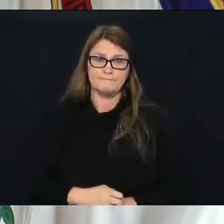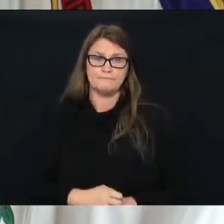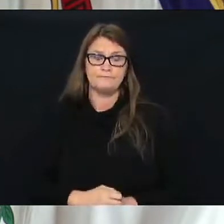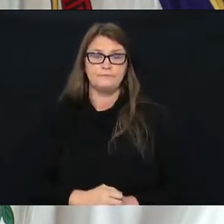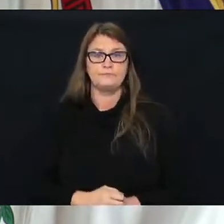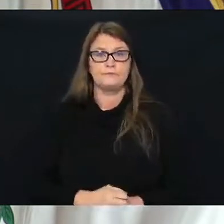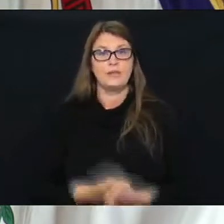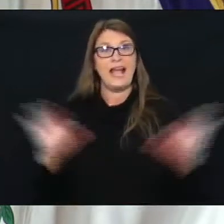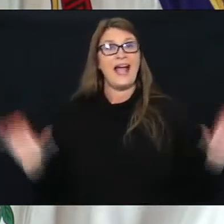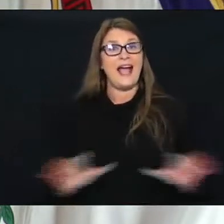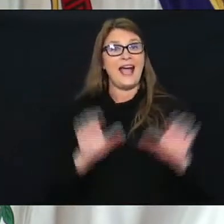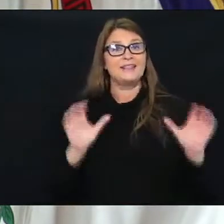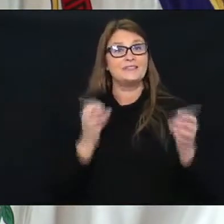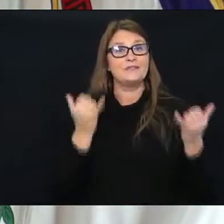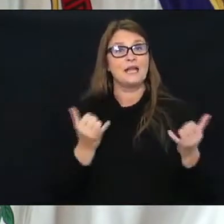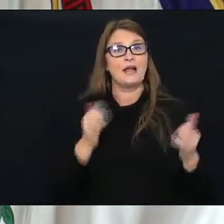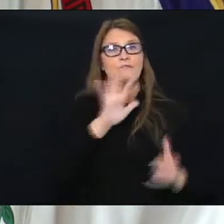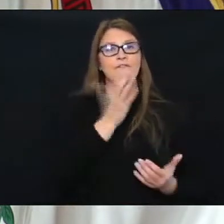The active cases are